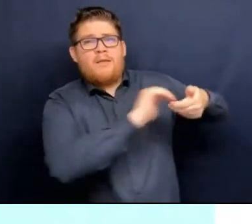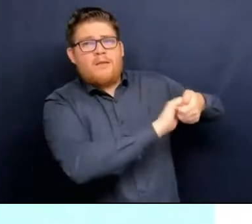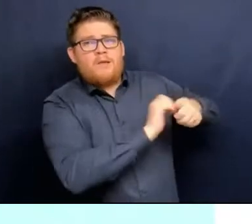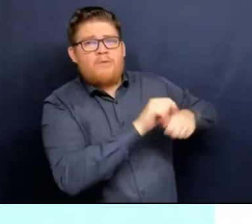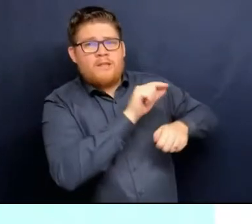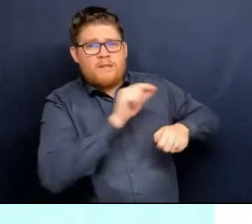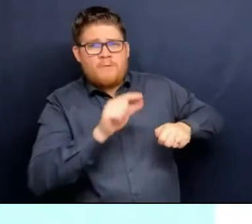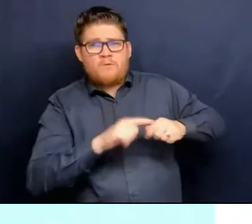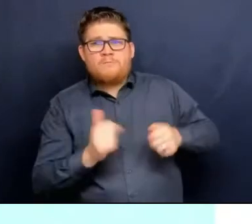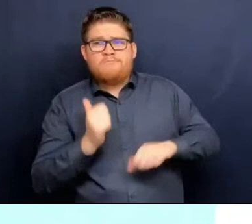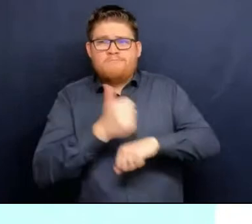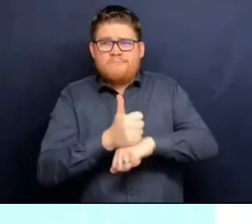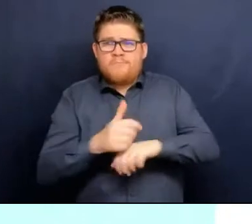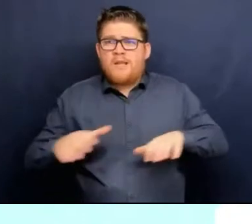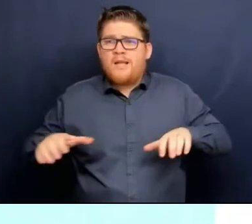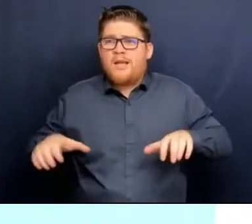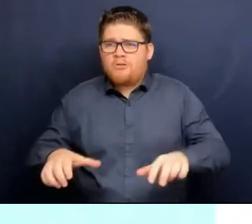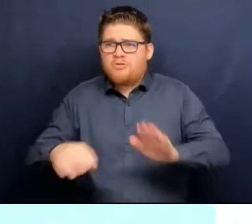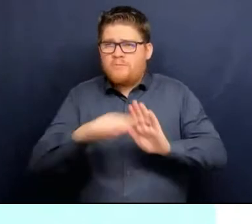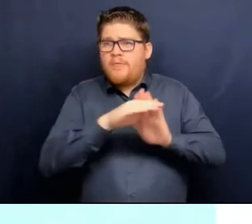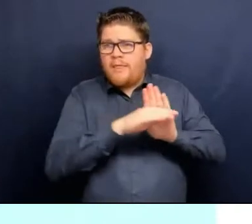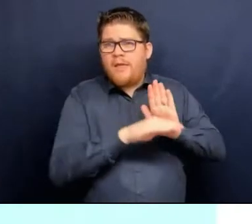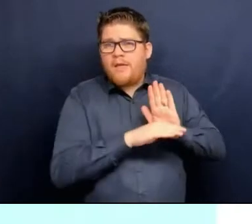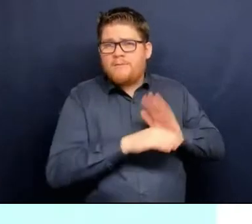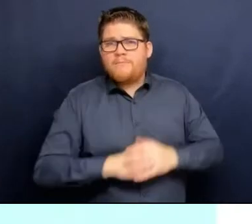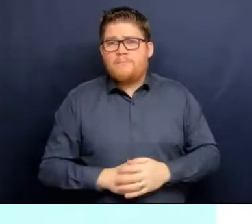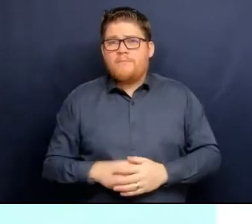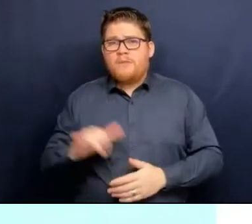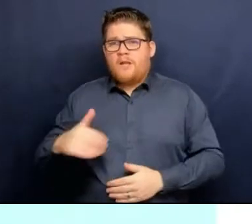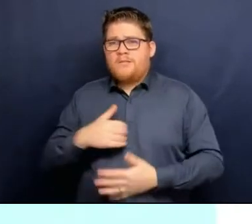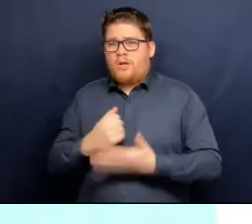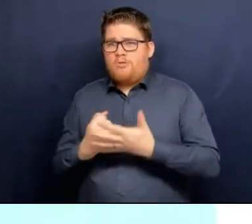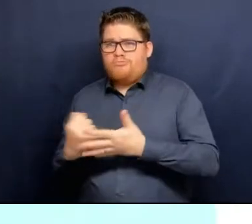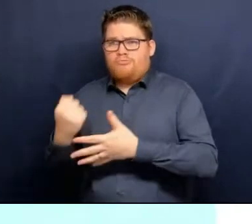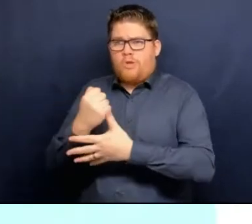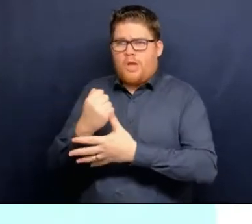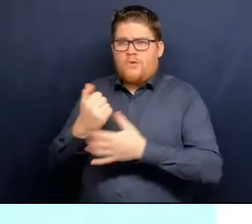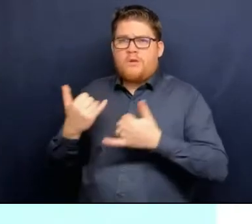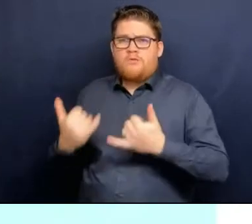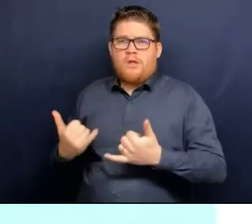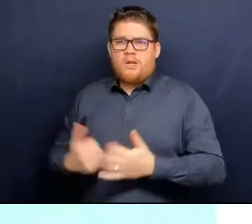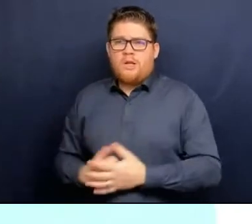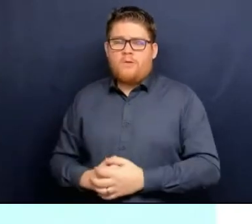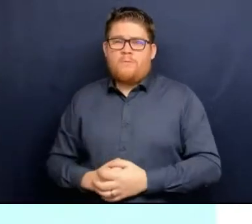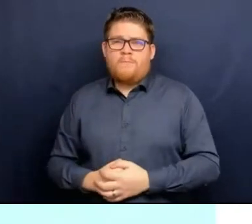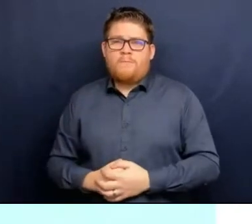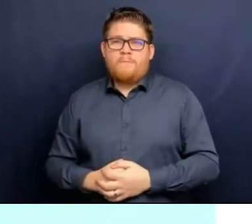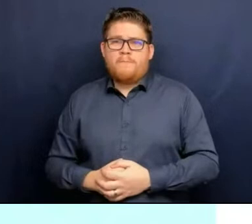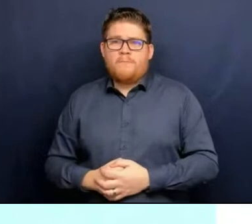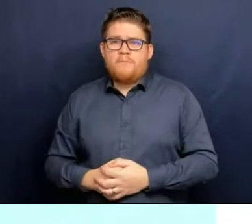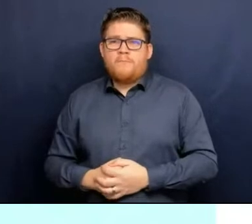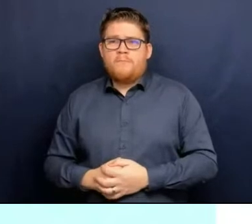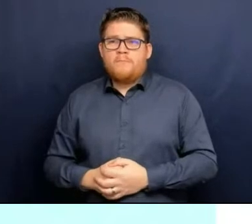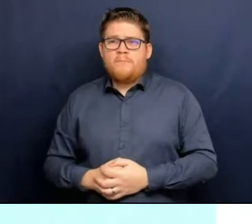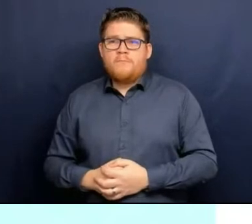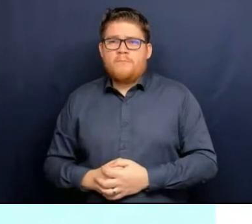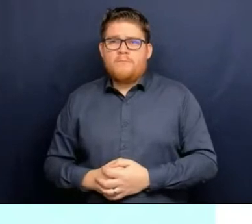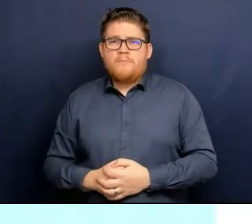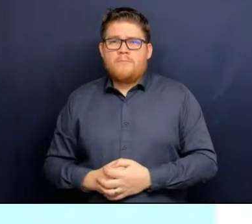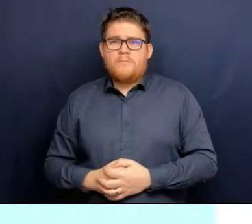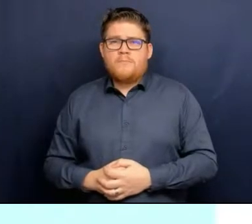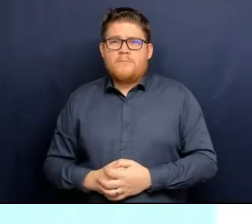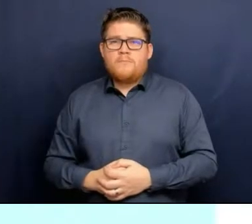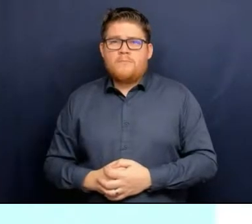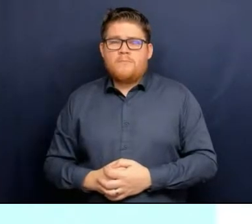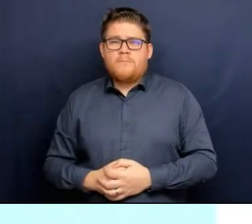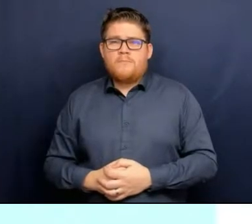our priorities. And so, as the Premier had stated, it is a roadmap for the work that lies ahead. So we are hoping everybody is going to be able